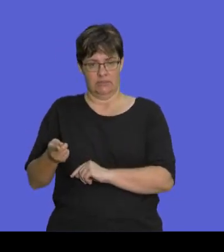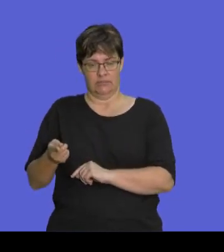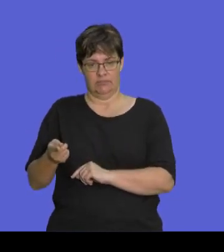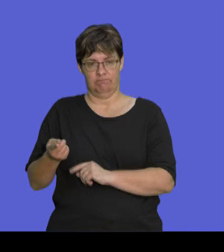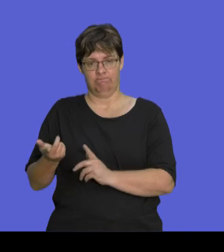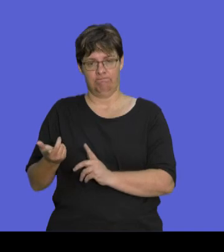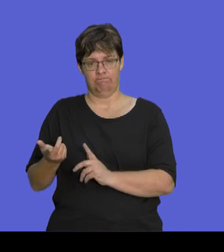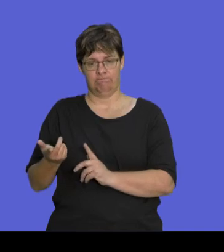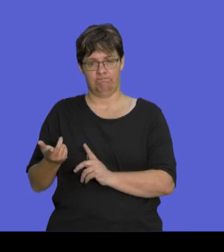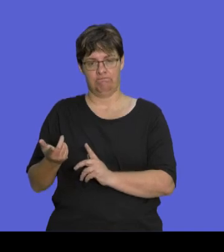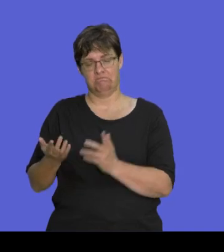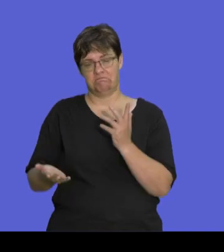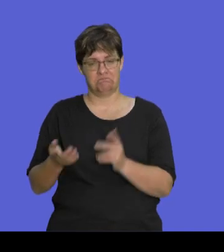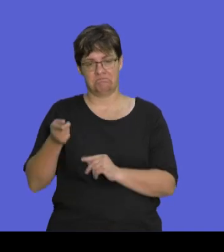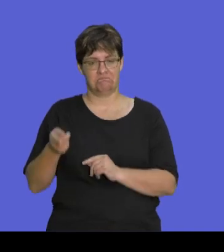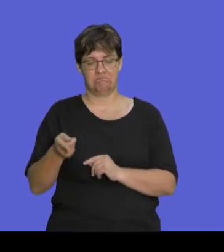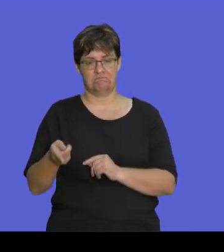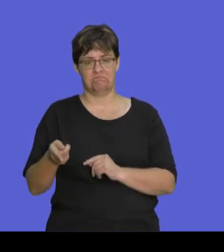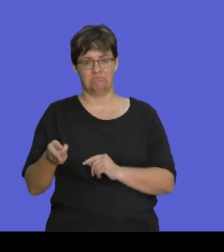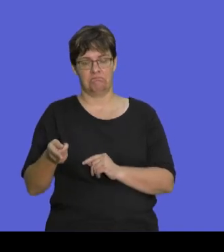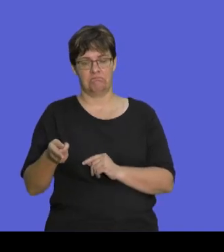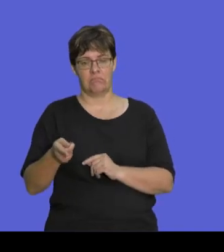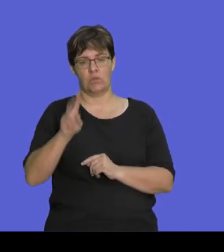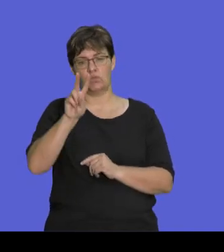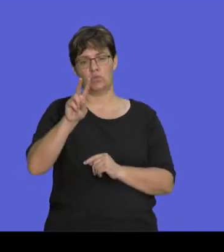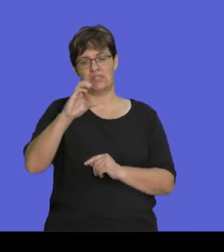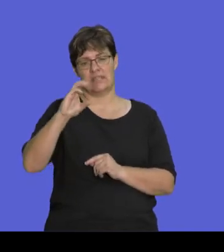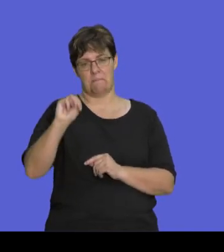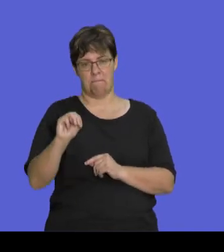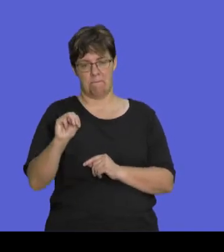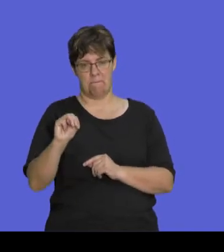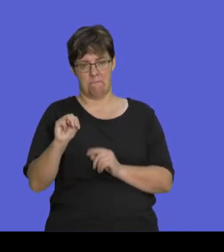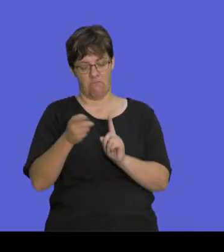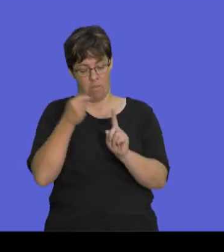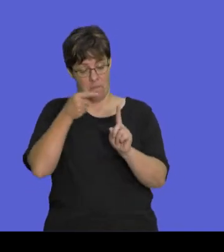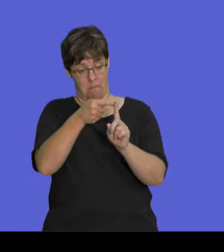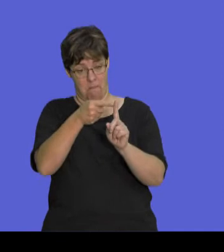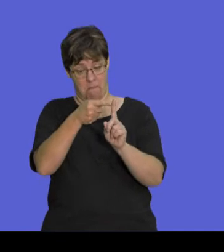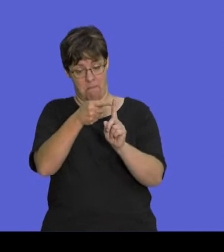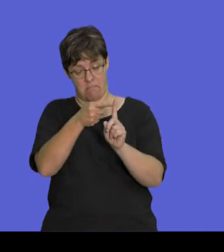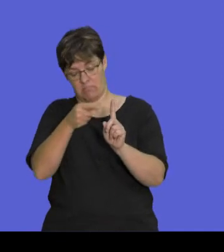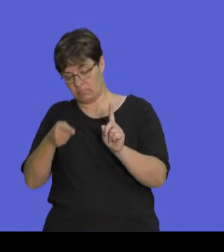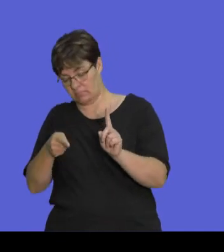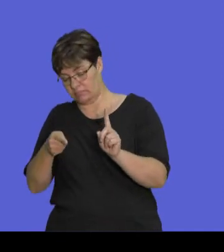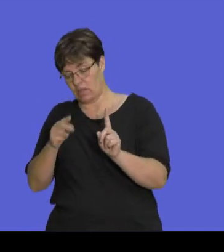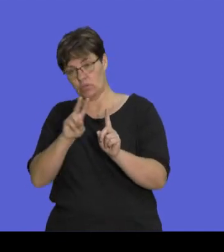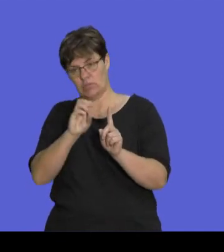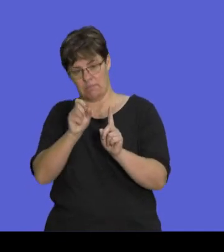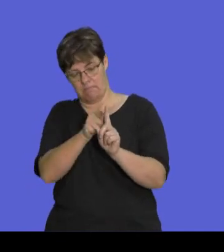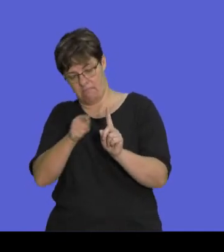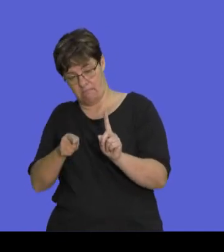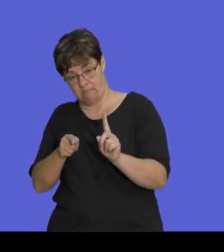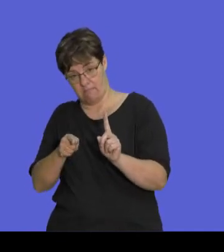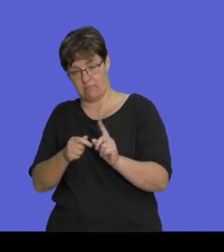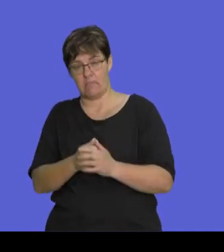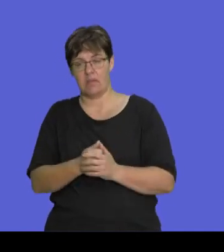Point Y is, say, for argument's sake, 2 centimeters away from